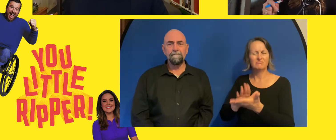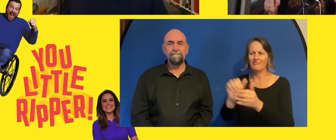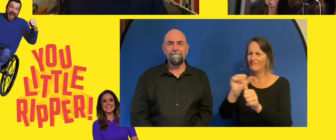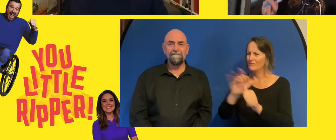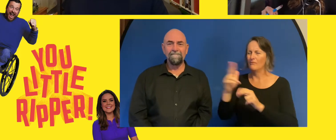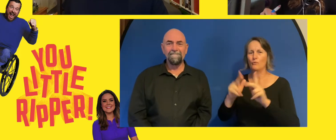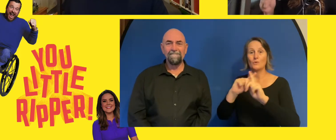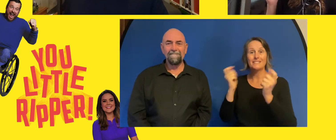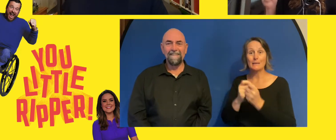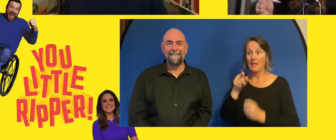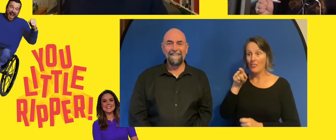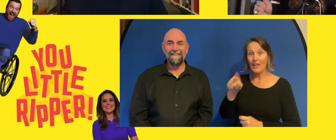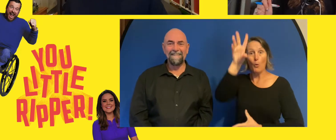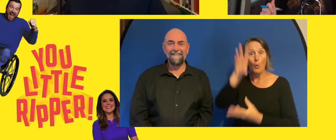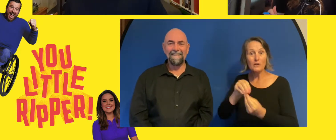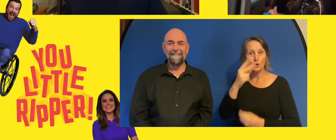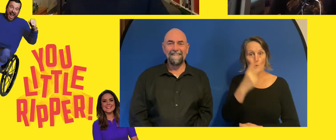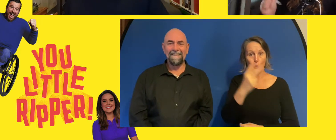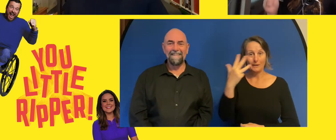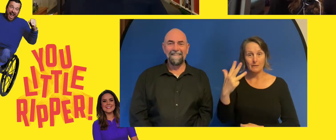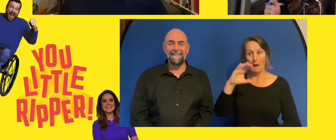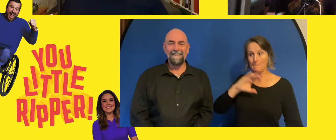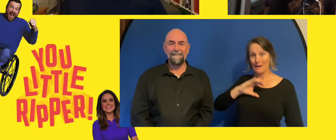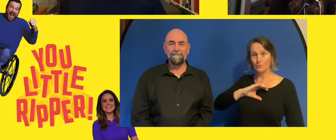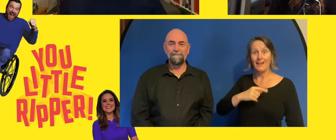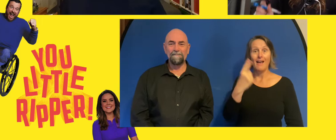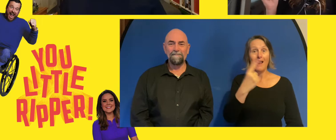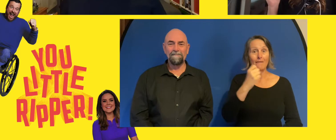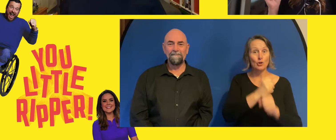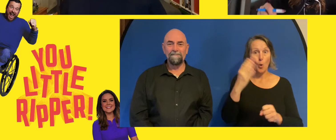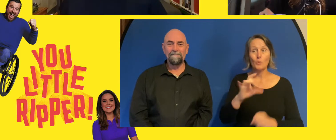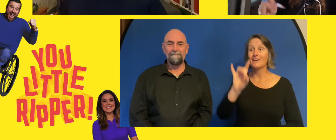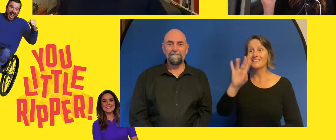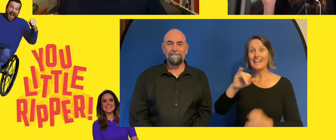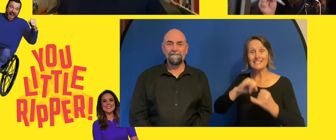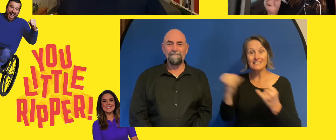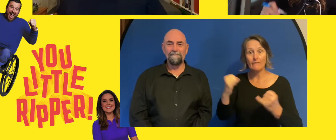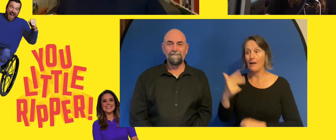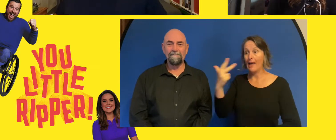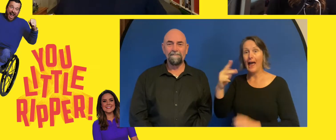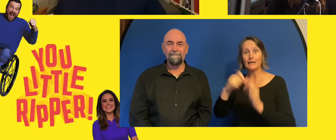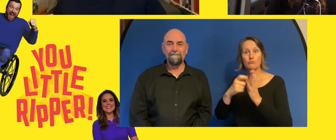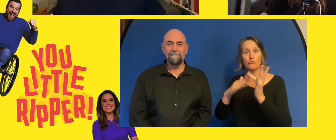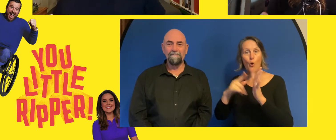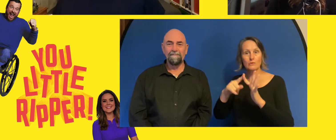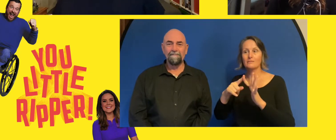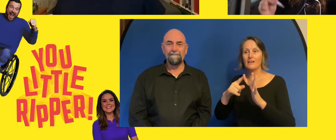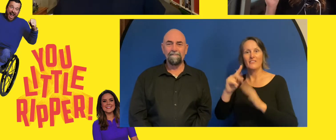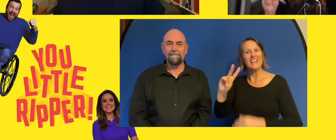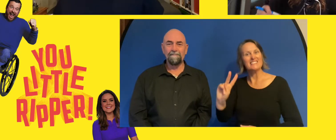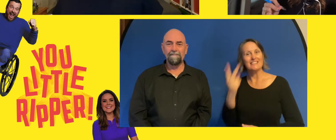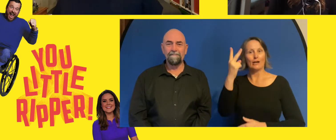29 medals overall, 11 golds, 10 silver, 8 bronze to finish second on the medal tally, which is